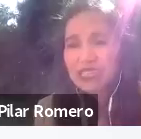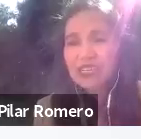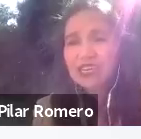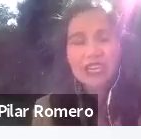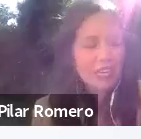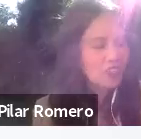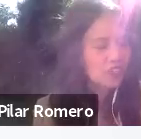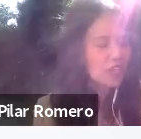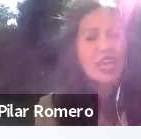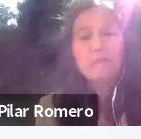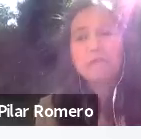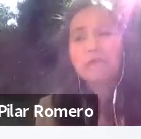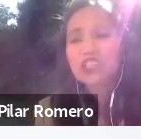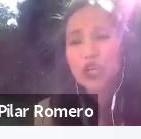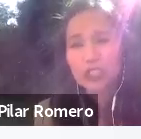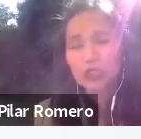a